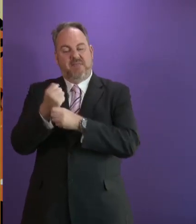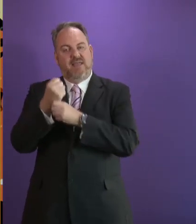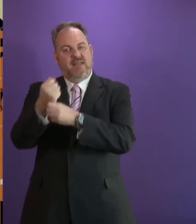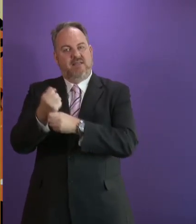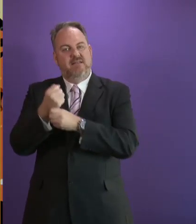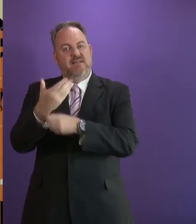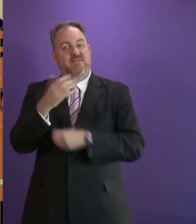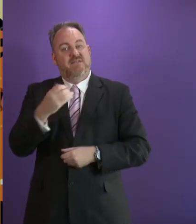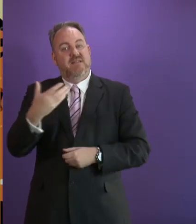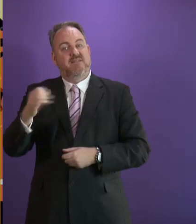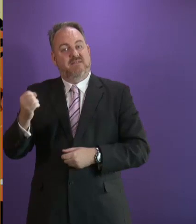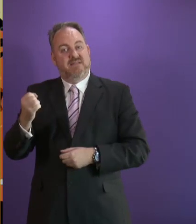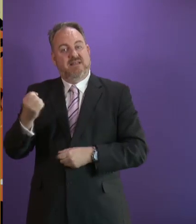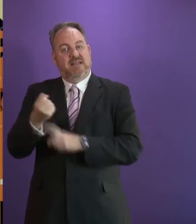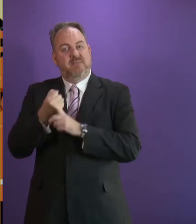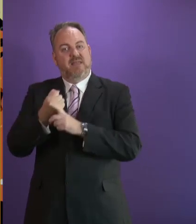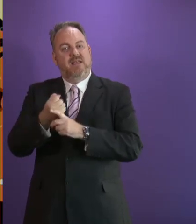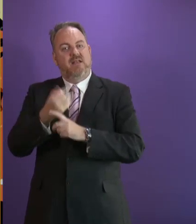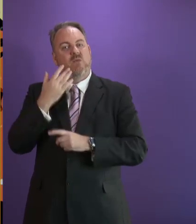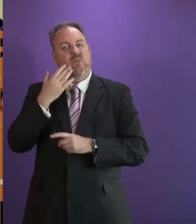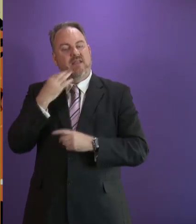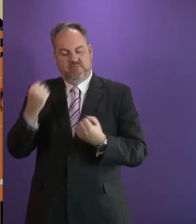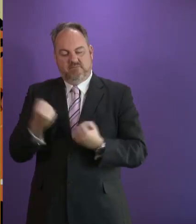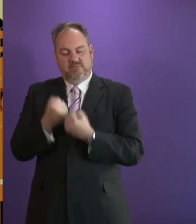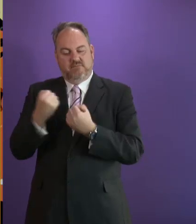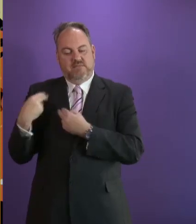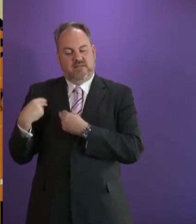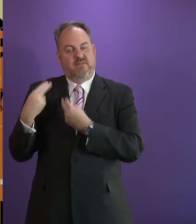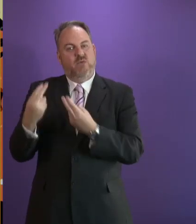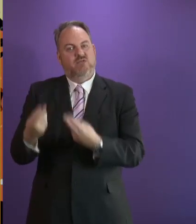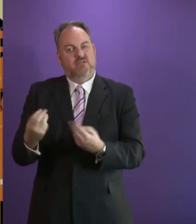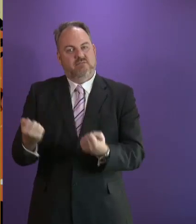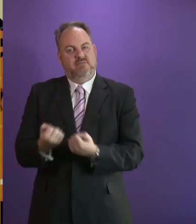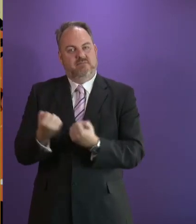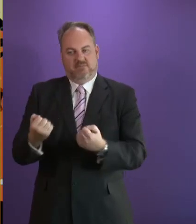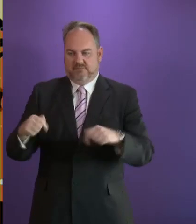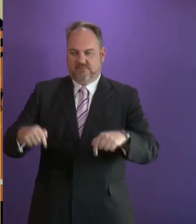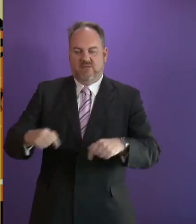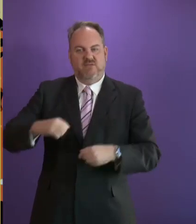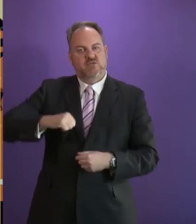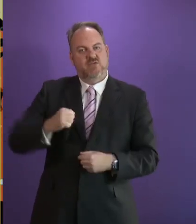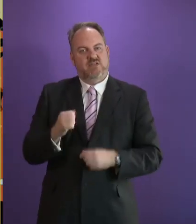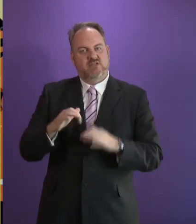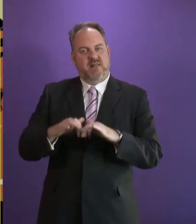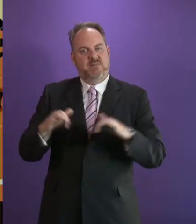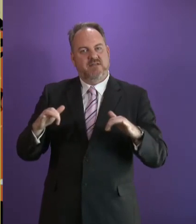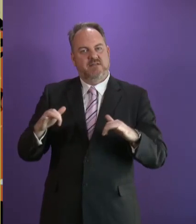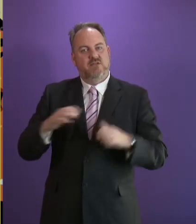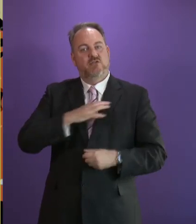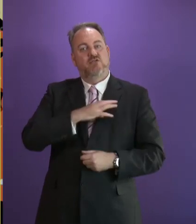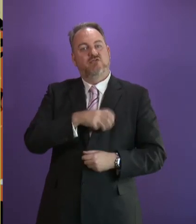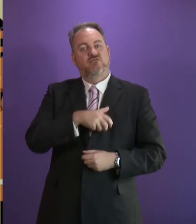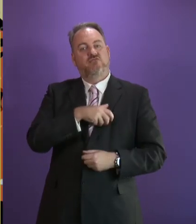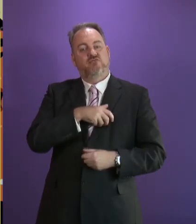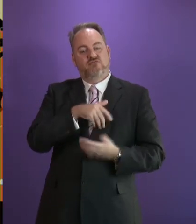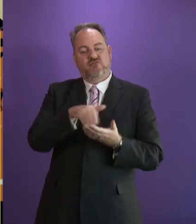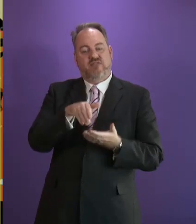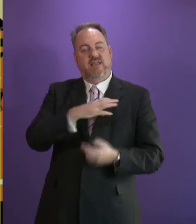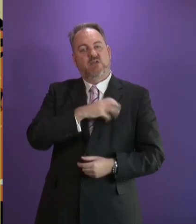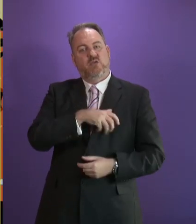right at the beginning of devolution of the Scottish Parliament. In 1999, there was a push by trade union women to get